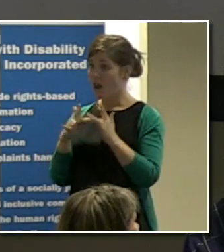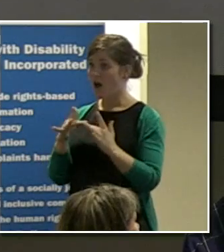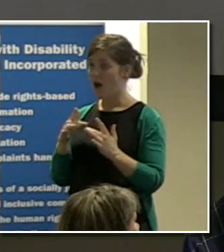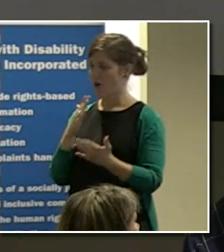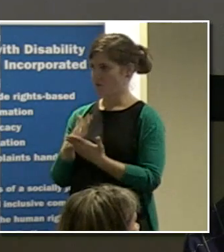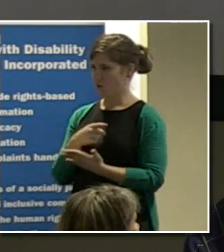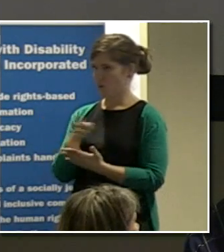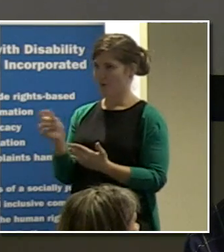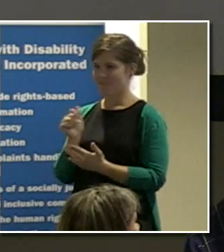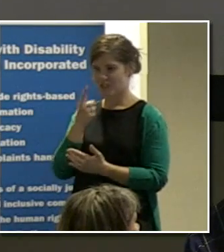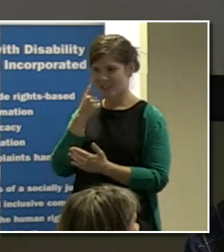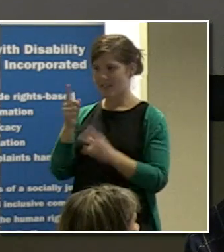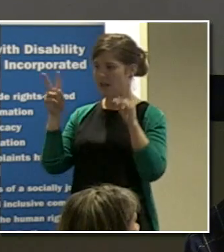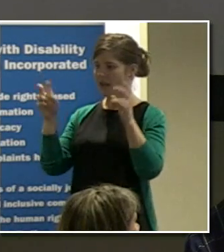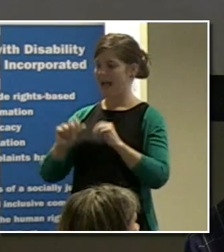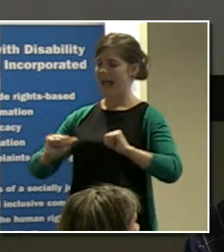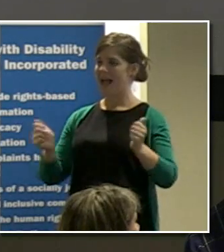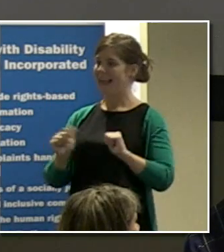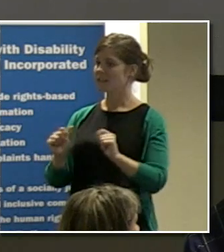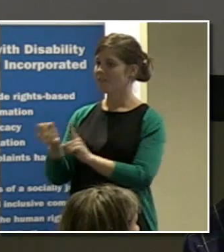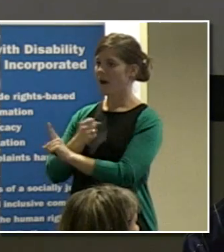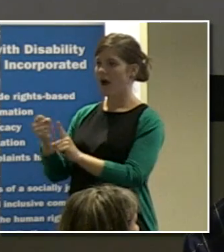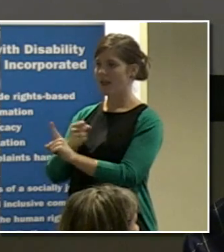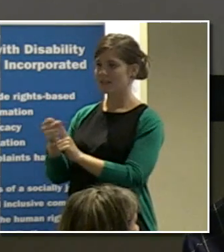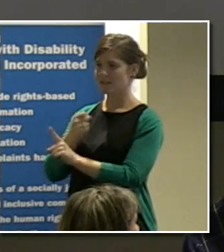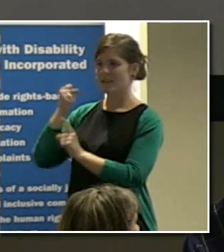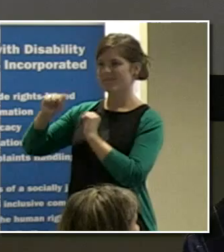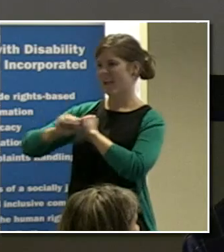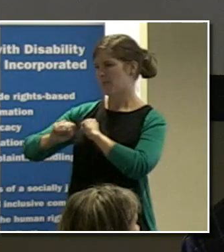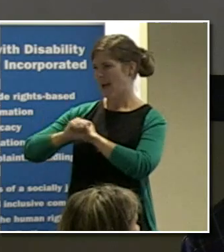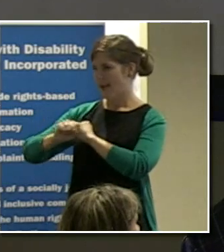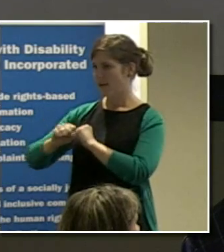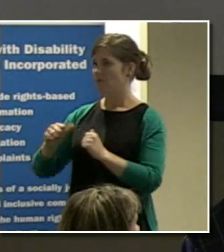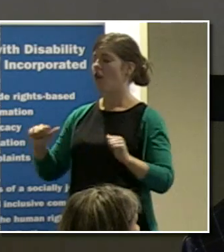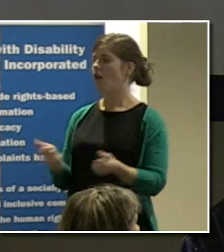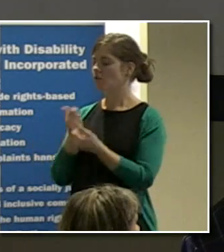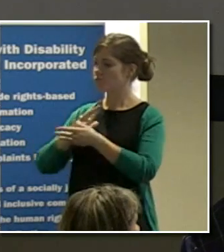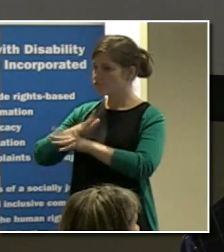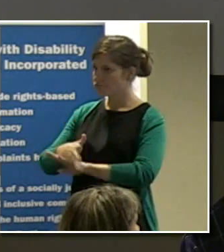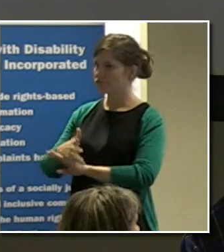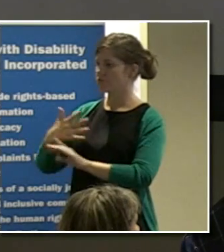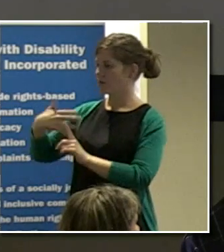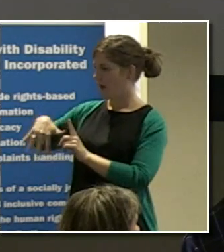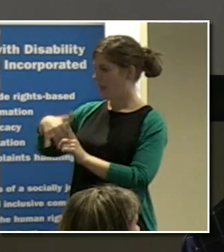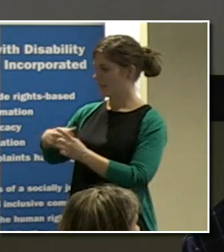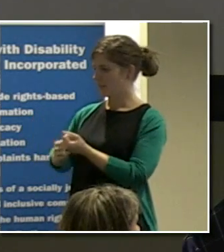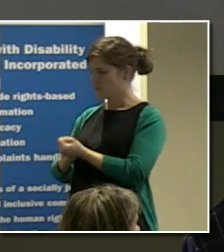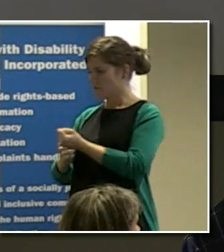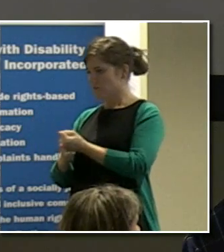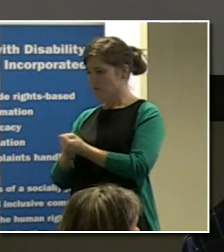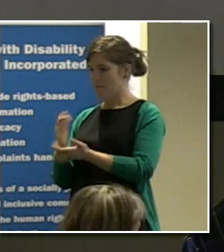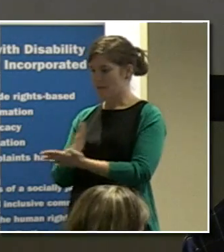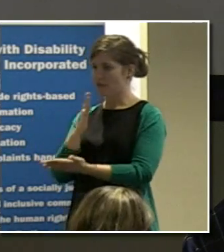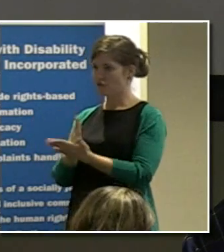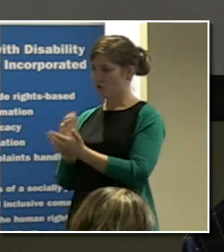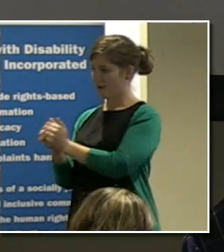the End the Violence campaign. And critical work has been going on behind the scenes to shape the governance of the Alliance so that we